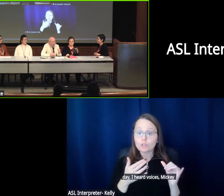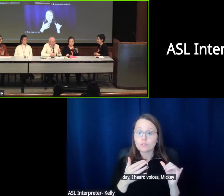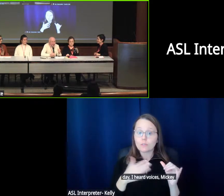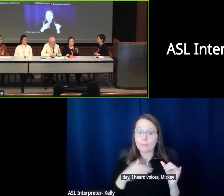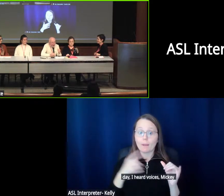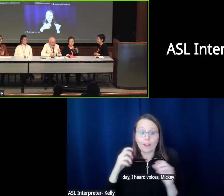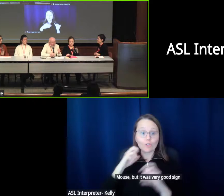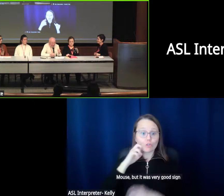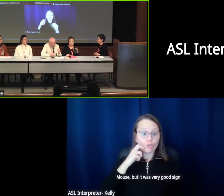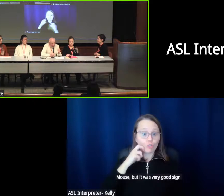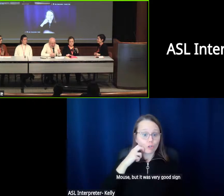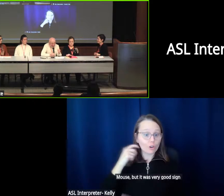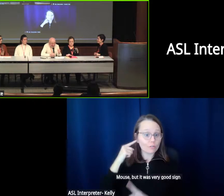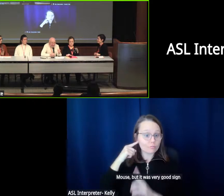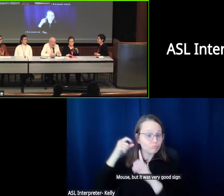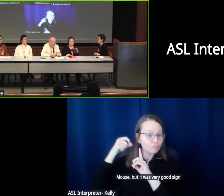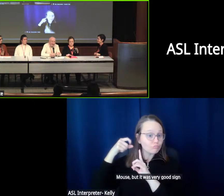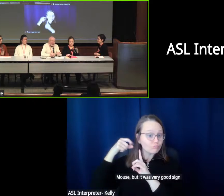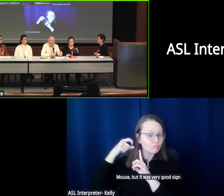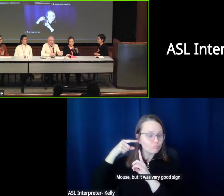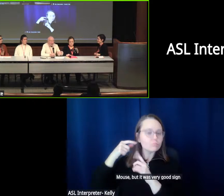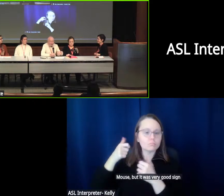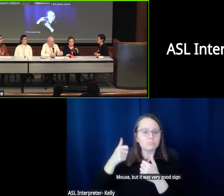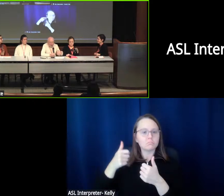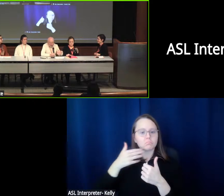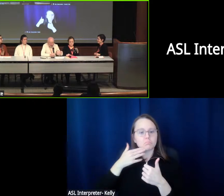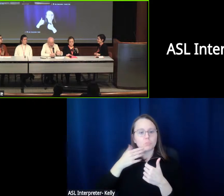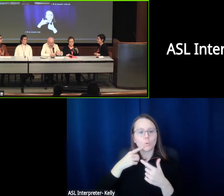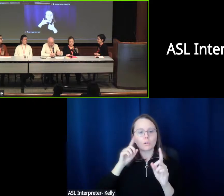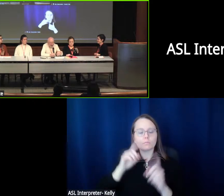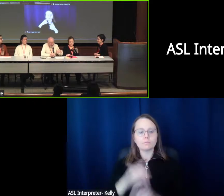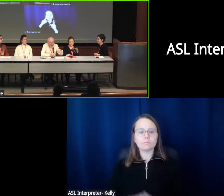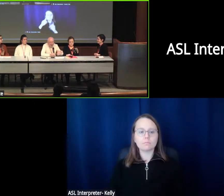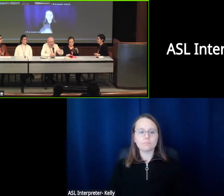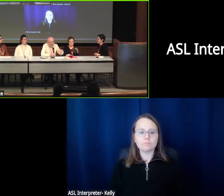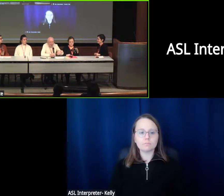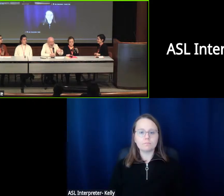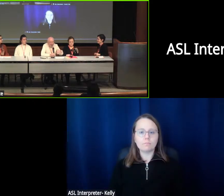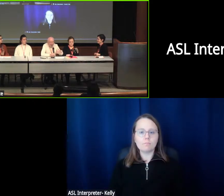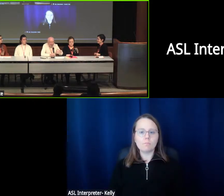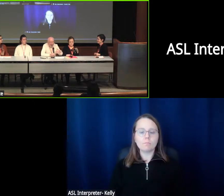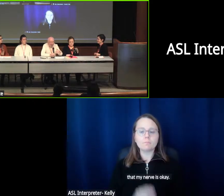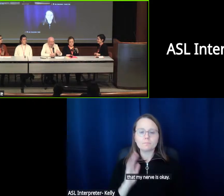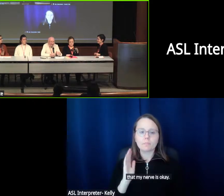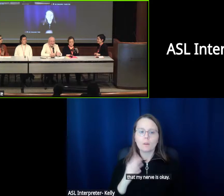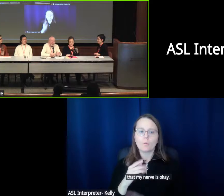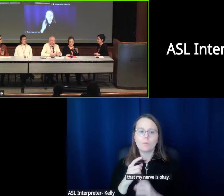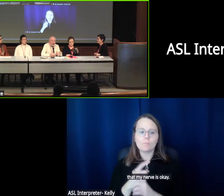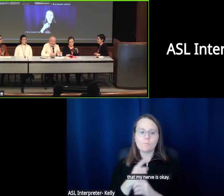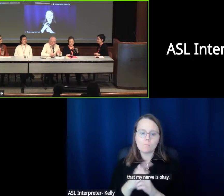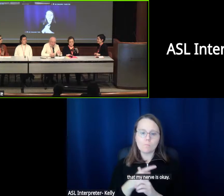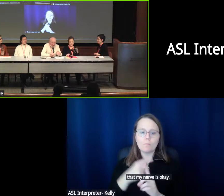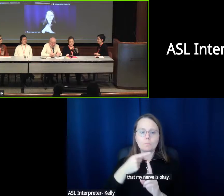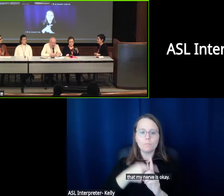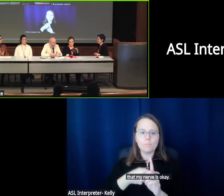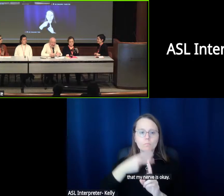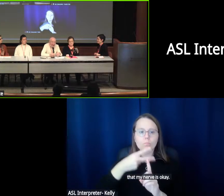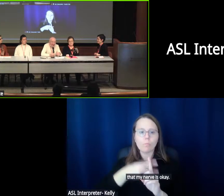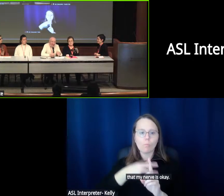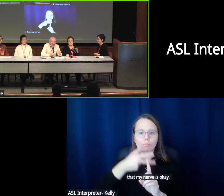nerve is okay. So gradually, month by month, it was